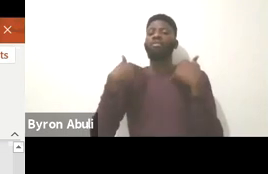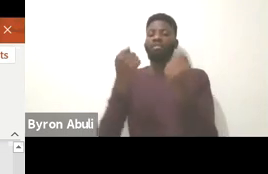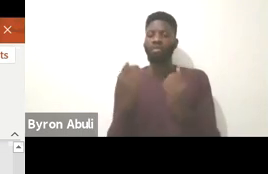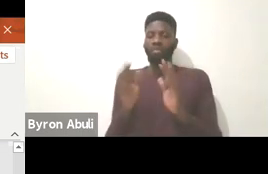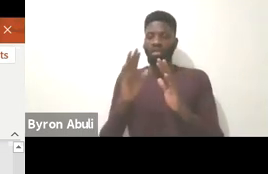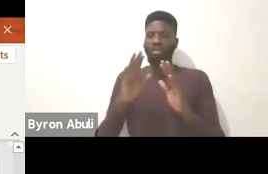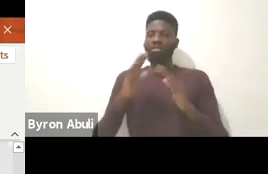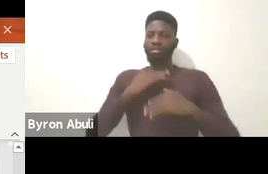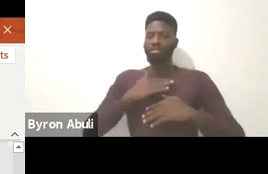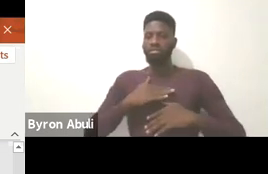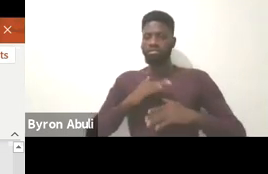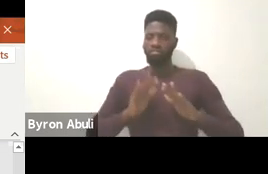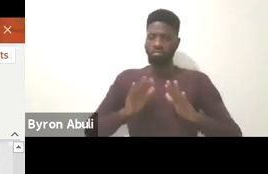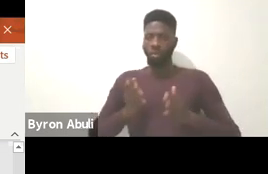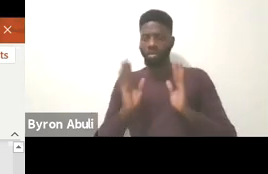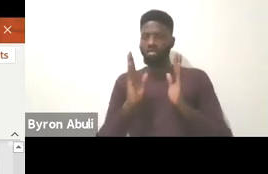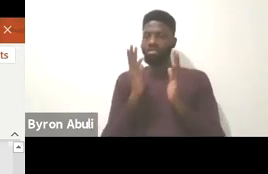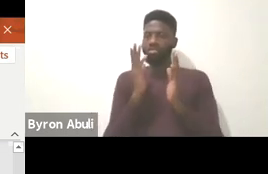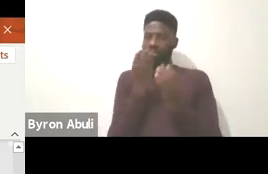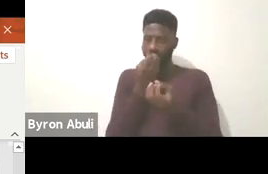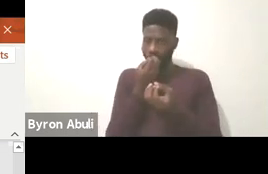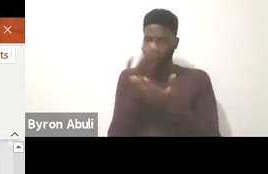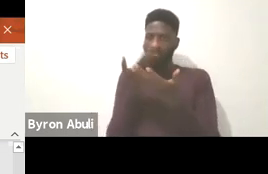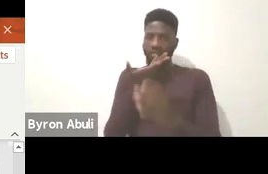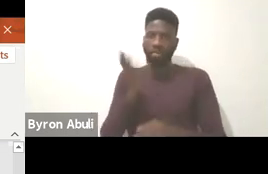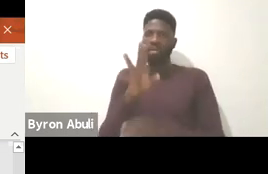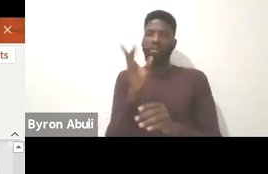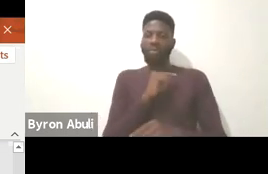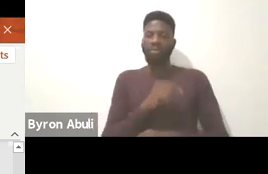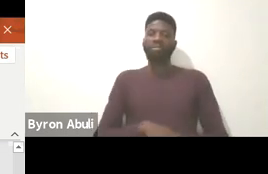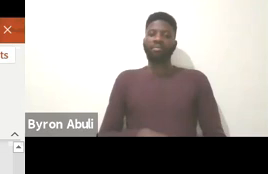calmly composed yourself and given them feedback. All right.